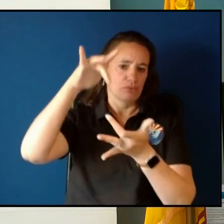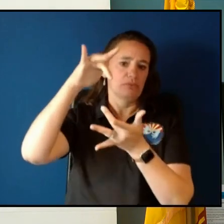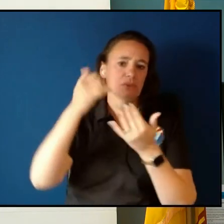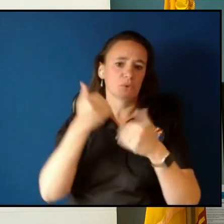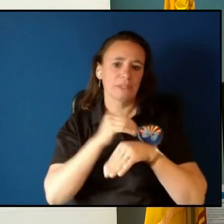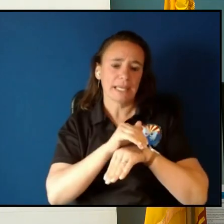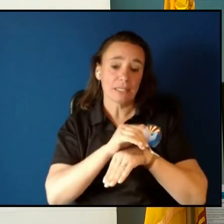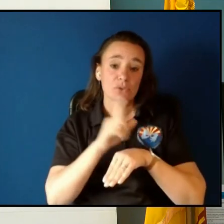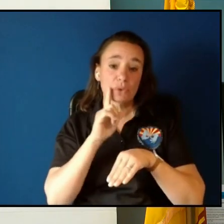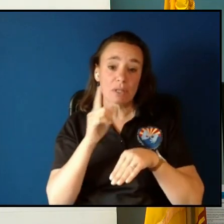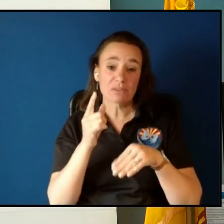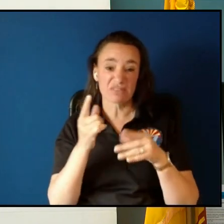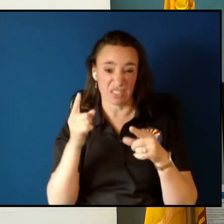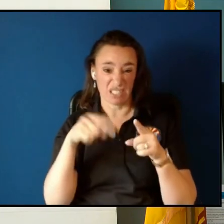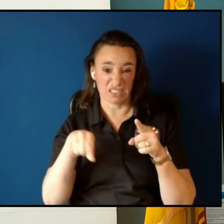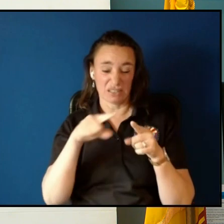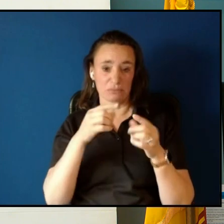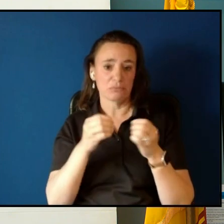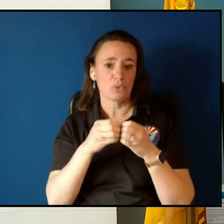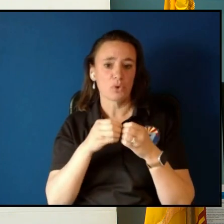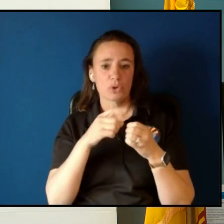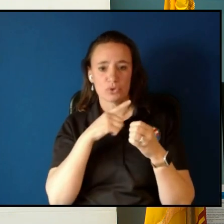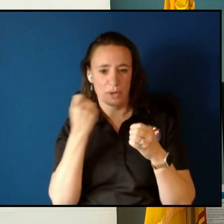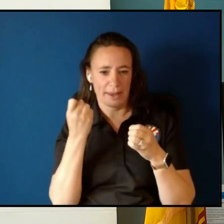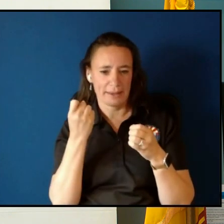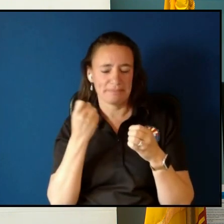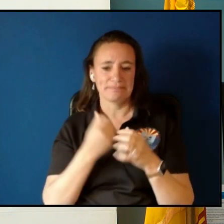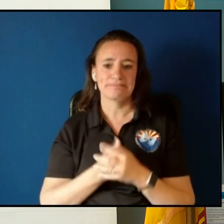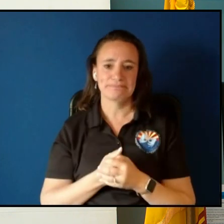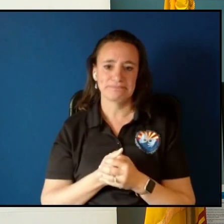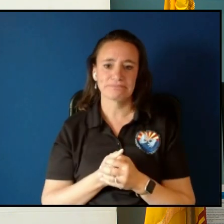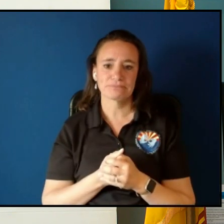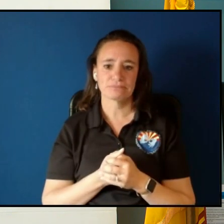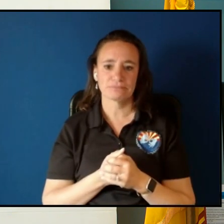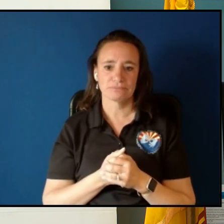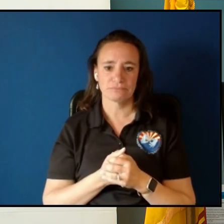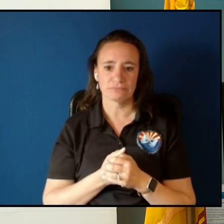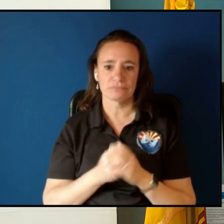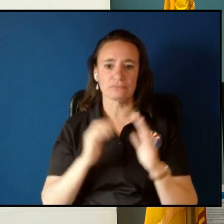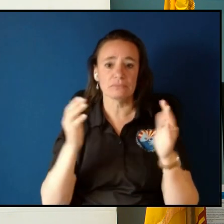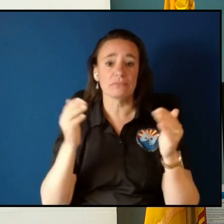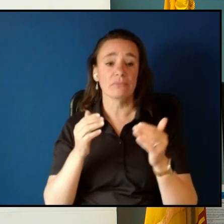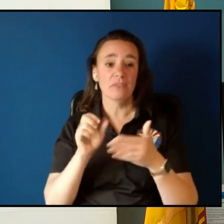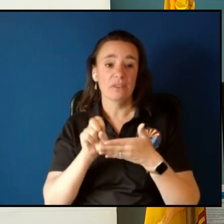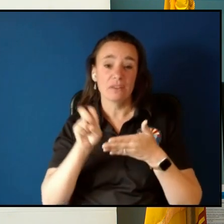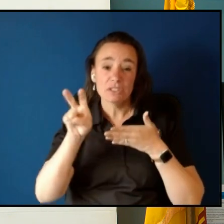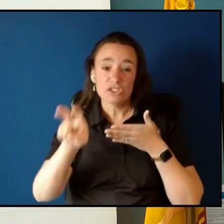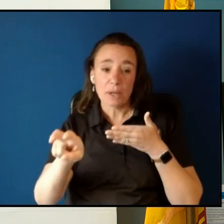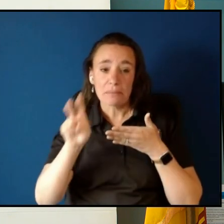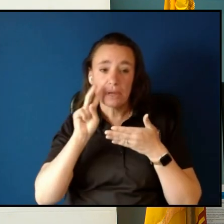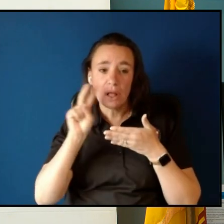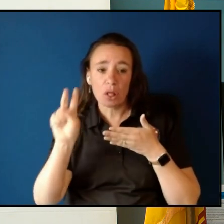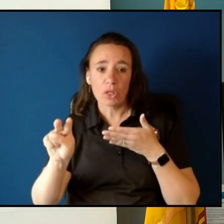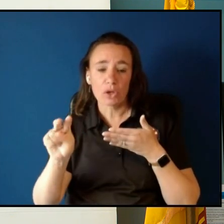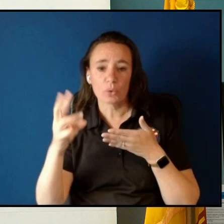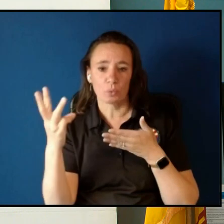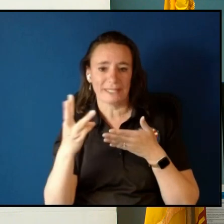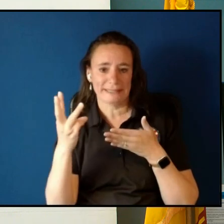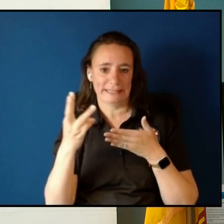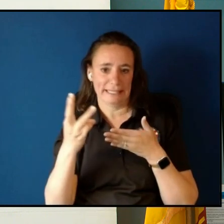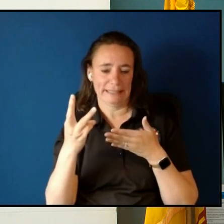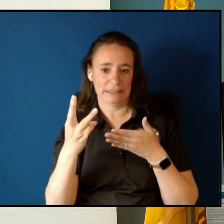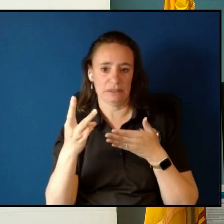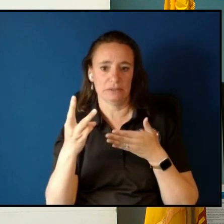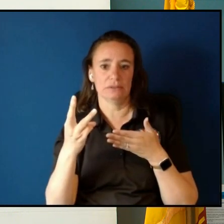dry weather pattern across the fire today. So let's now jump to Wednesday. We're not expecting a whole lot of